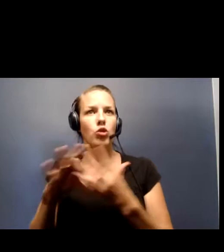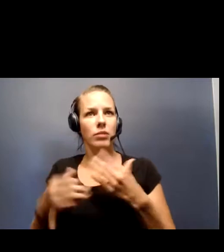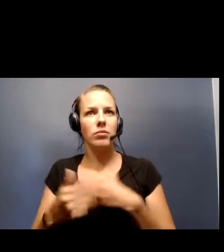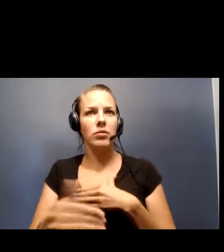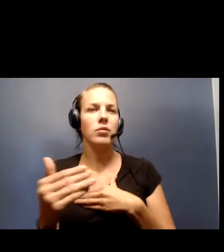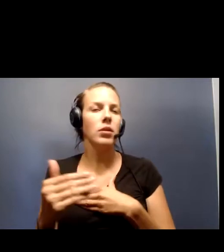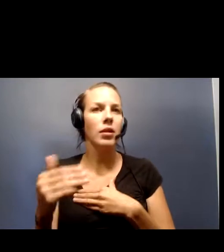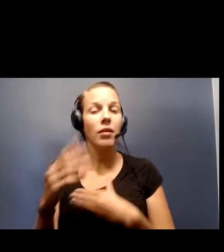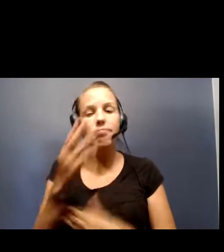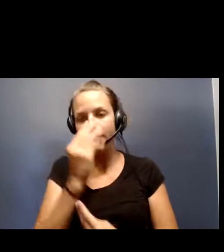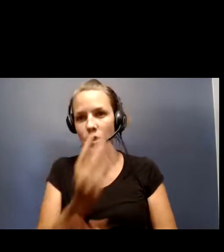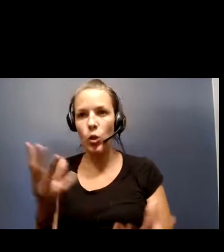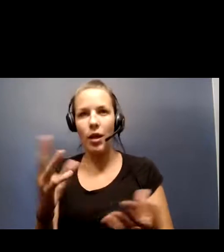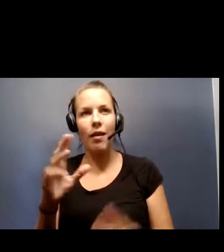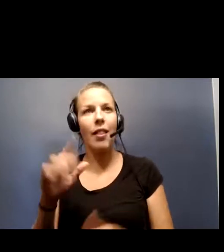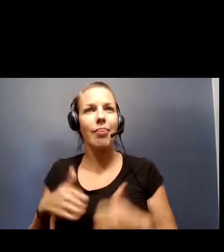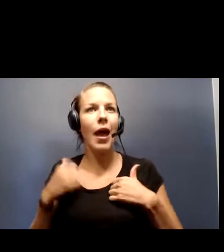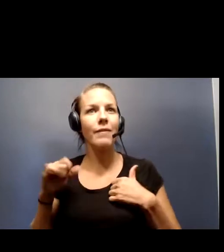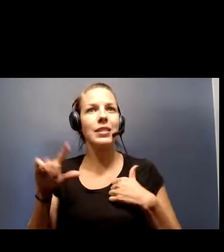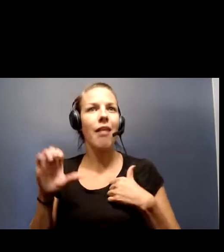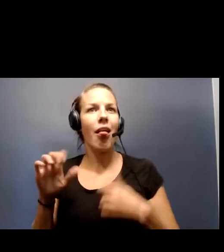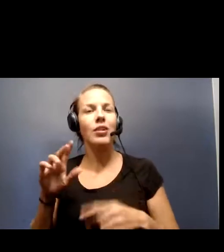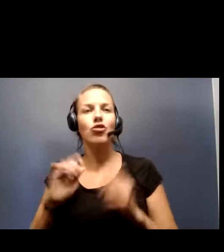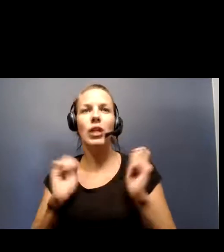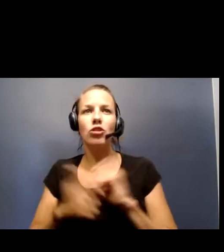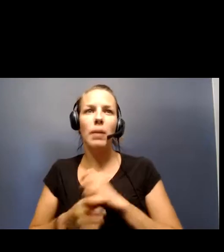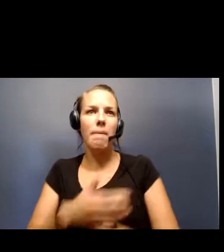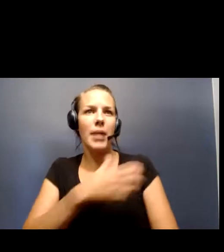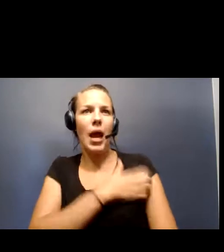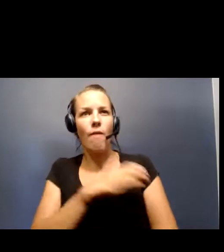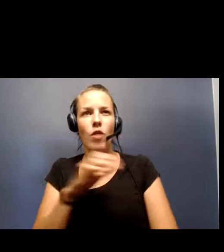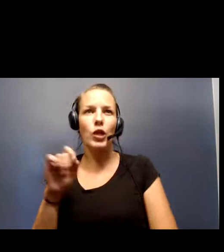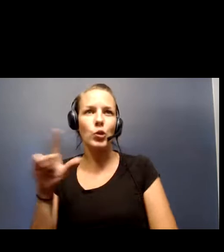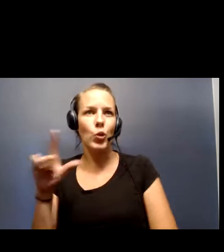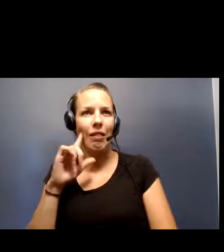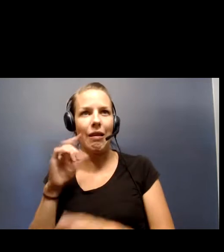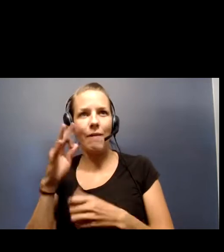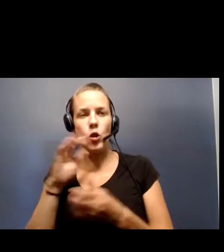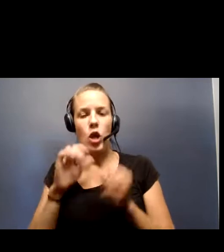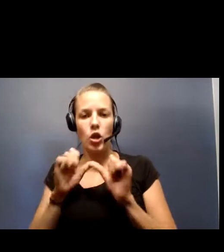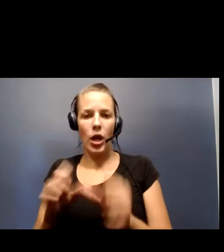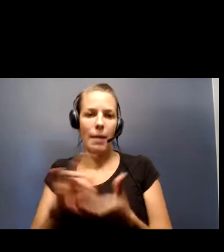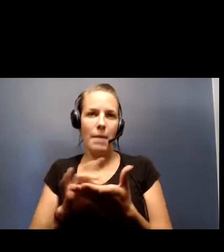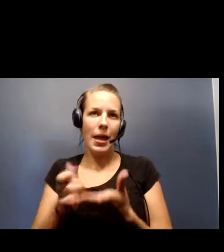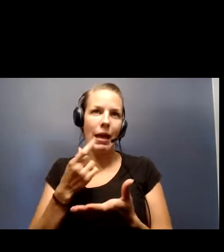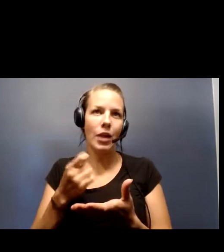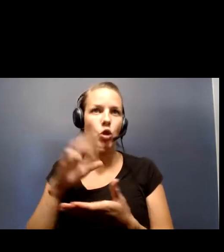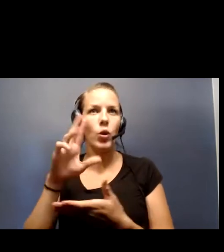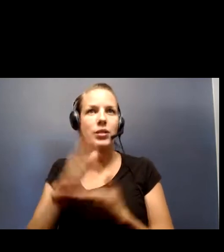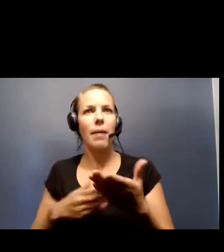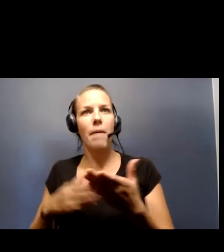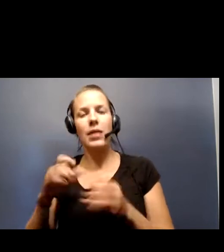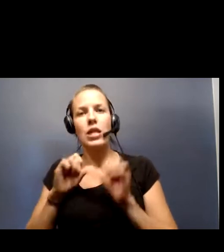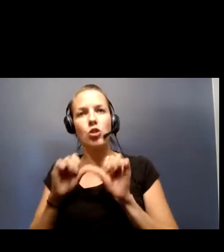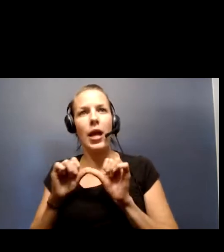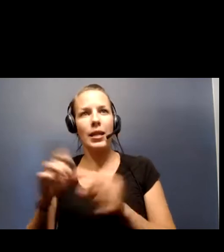just as a note, lifestyle change can be a very powerful tool. If you're on chronic medications or you have some of these chronic diseases, you're